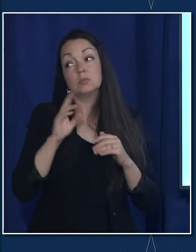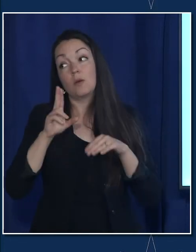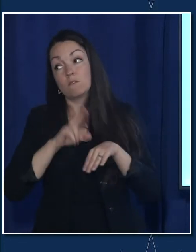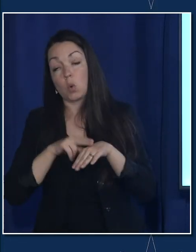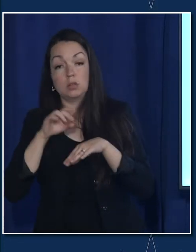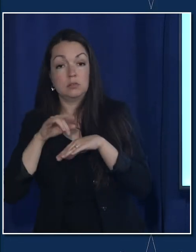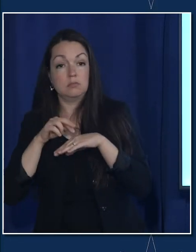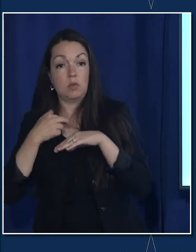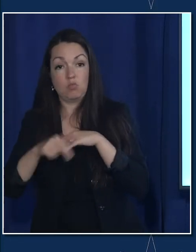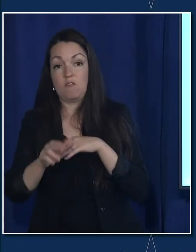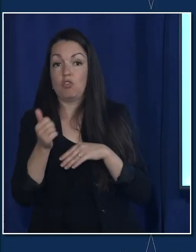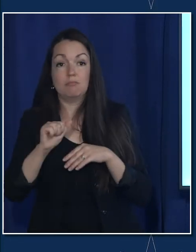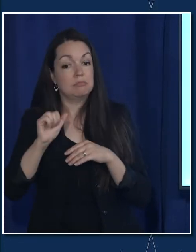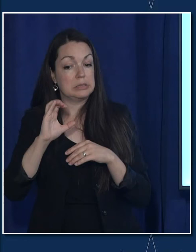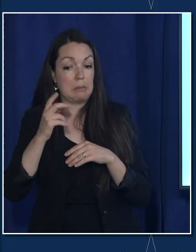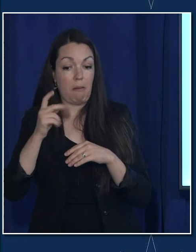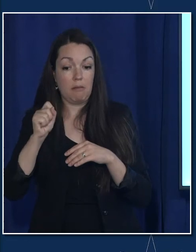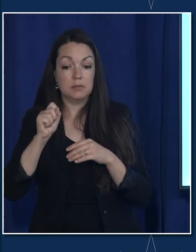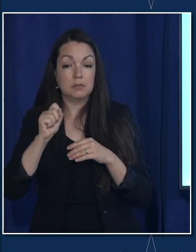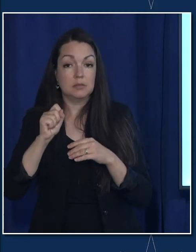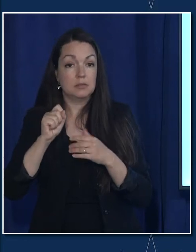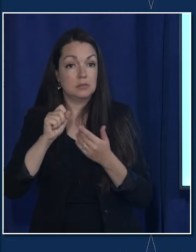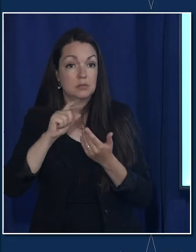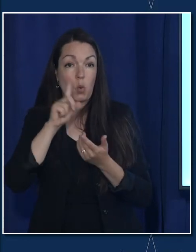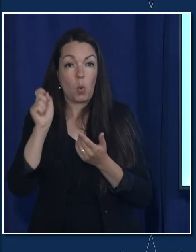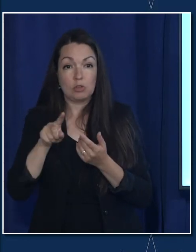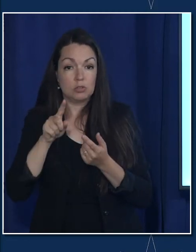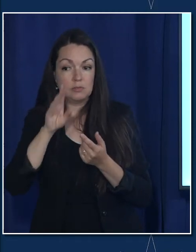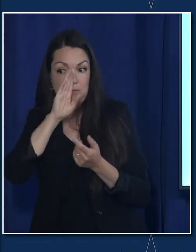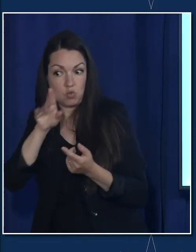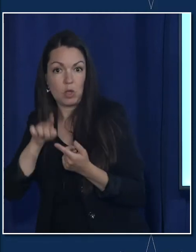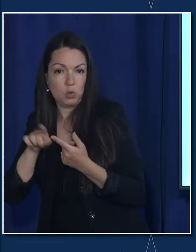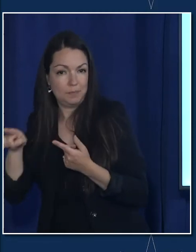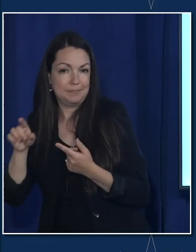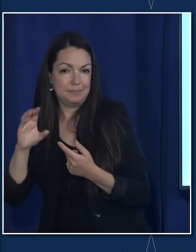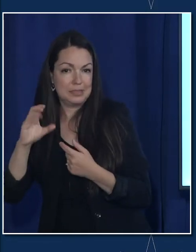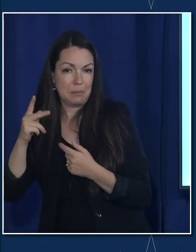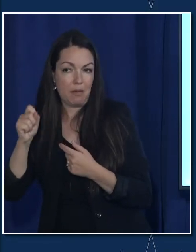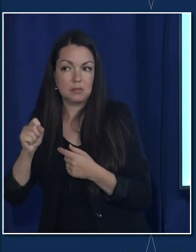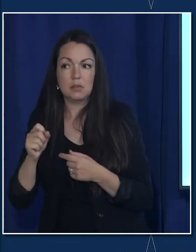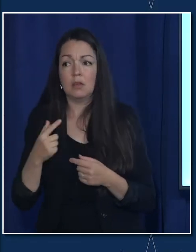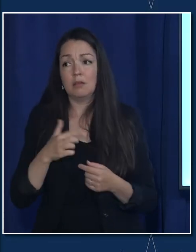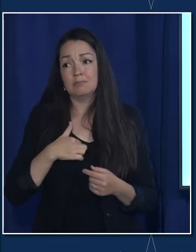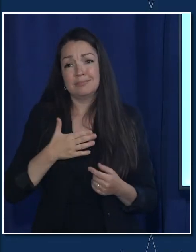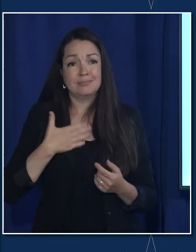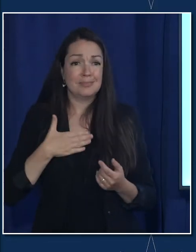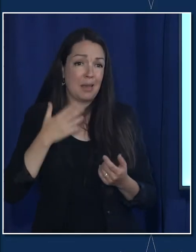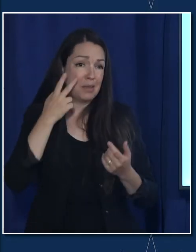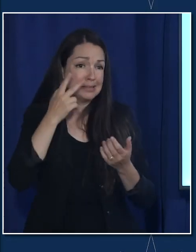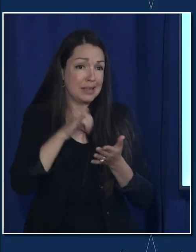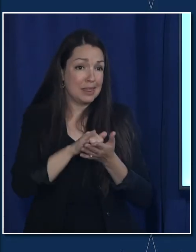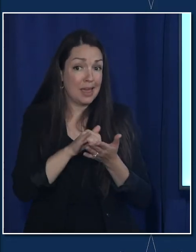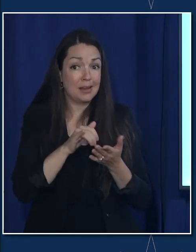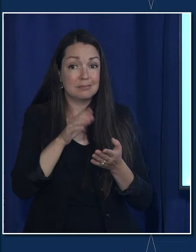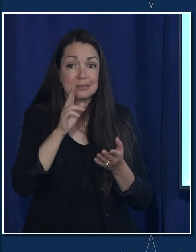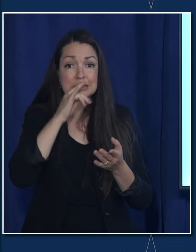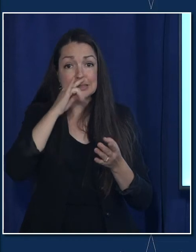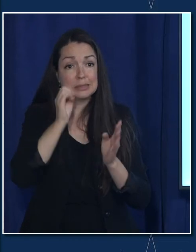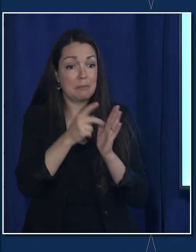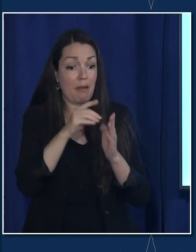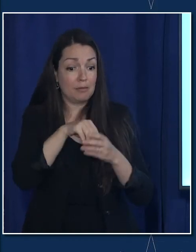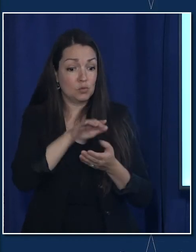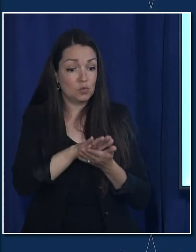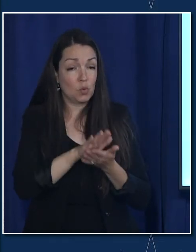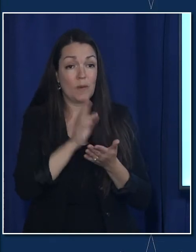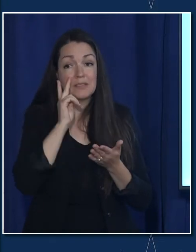to them, but I'm glad to see kids back in school, frankly, and we've seen pictures like that from all over the U.S., even before a vaccine